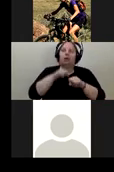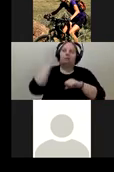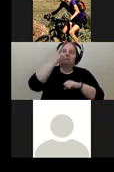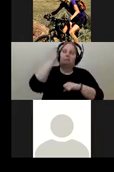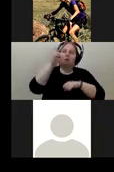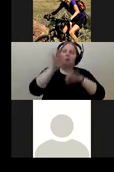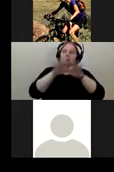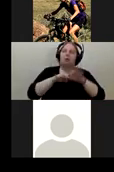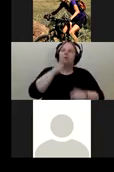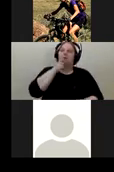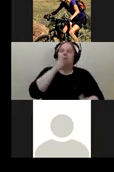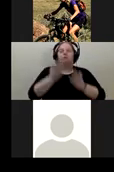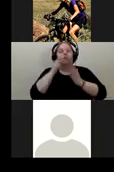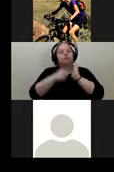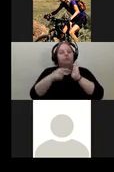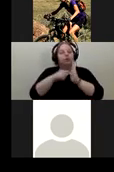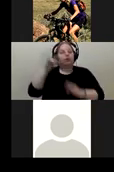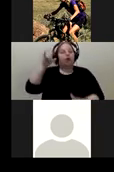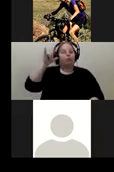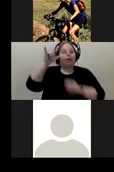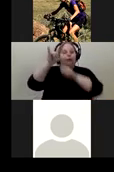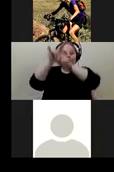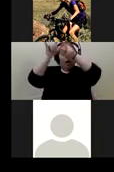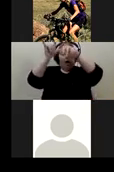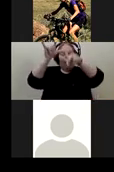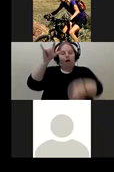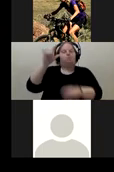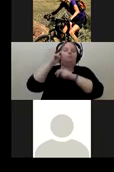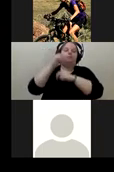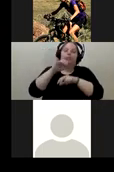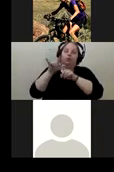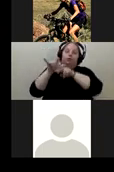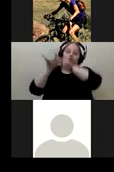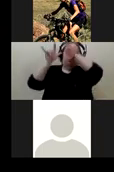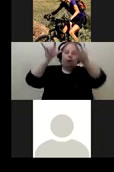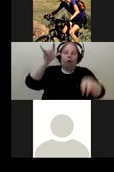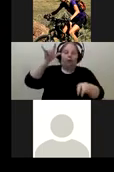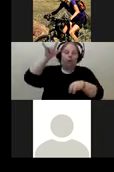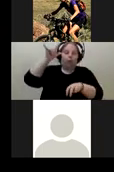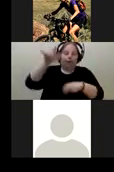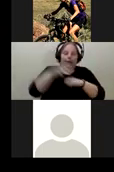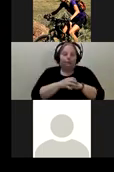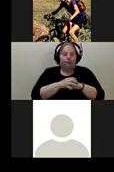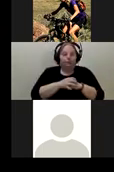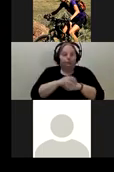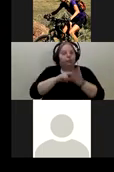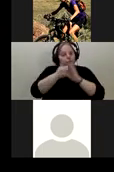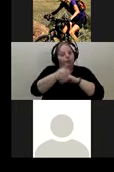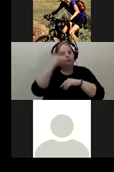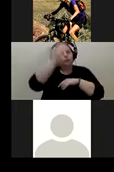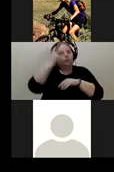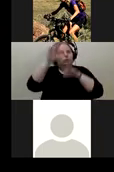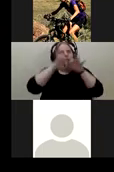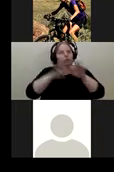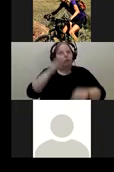example, jumping out of an airplane. If you've ever jumped out of a perfectly good functioning airplane, you had to rationalize that